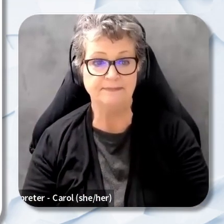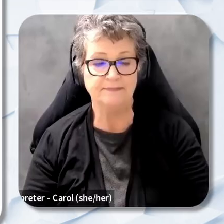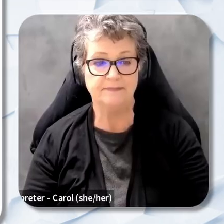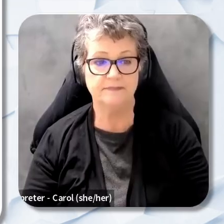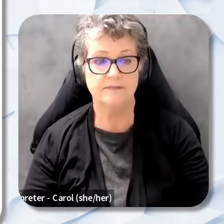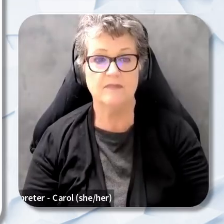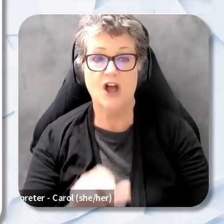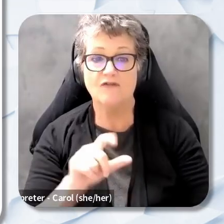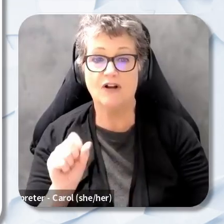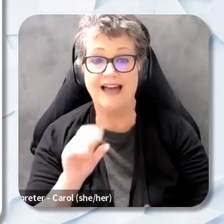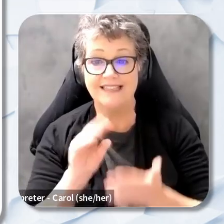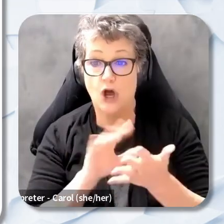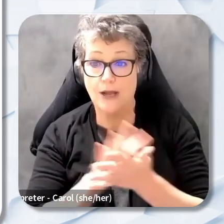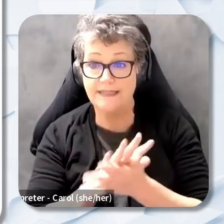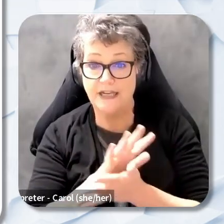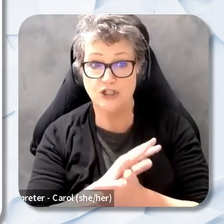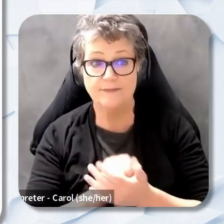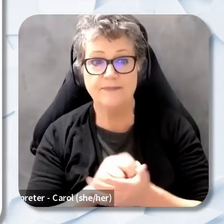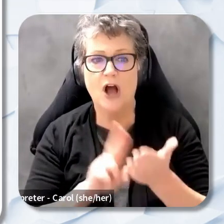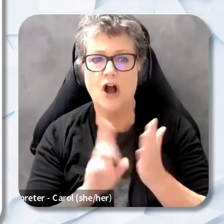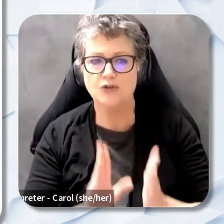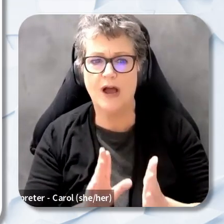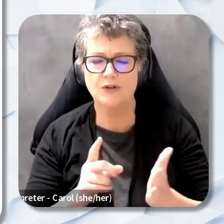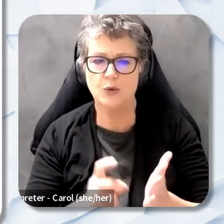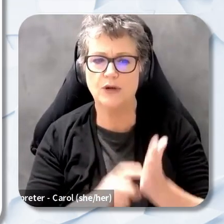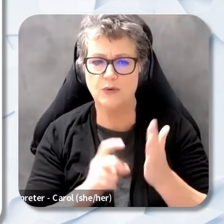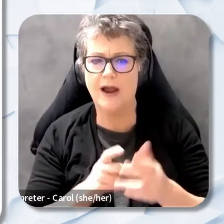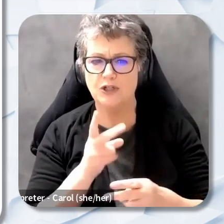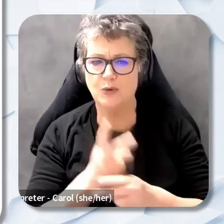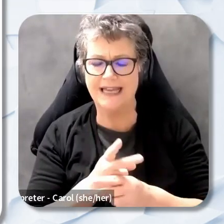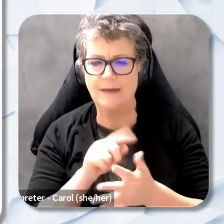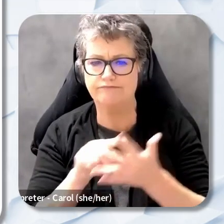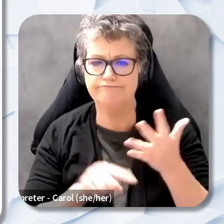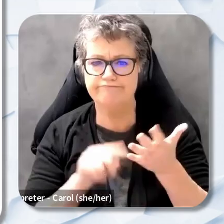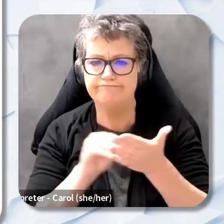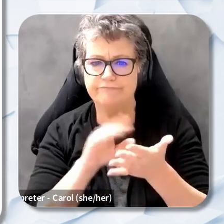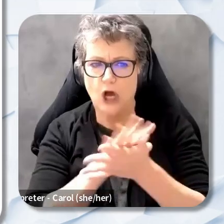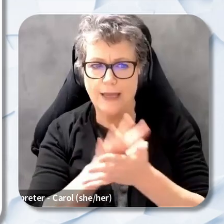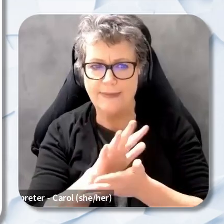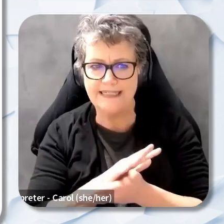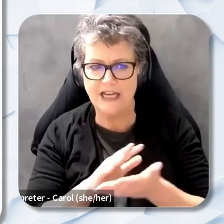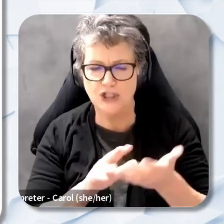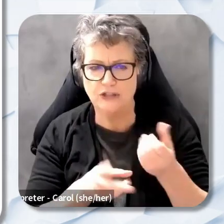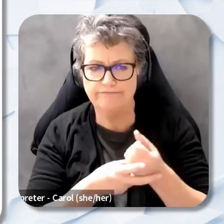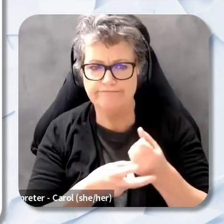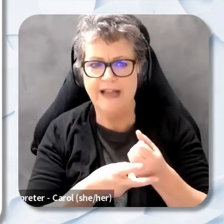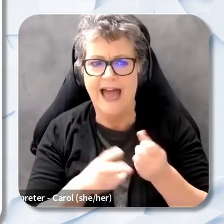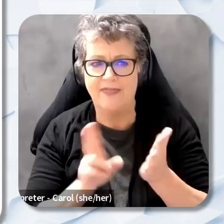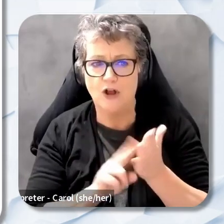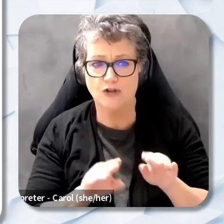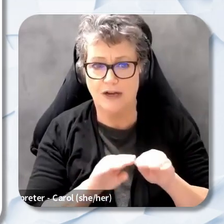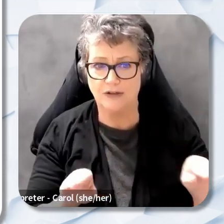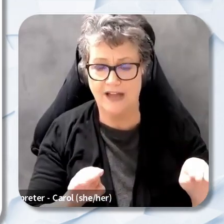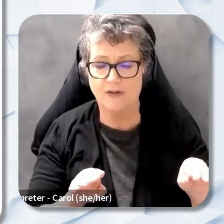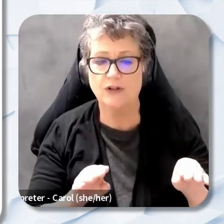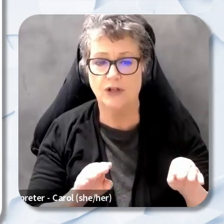For class documentation, contractors are required to keep the following documentation at the contractor level